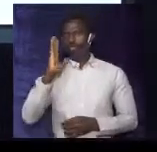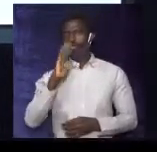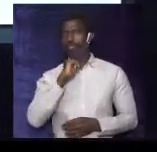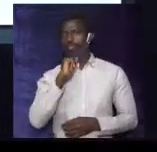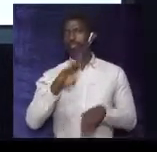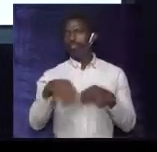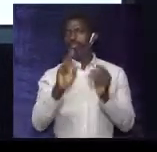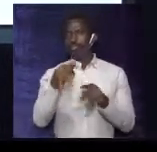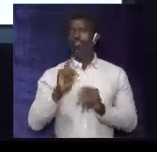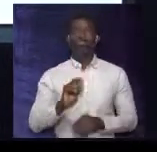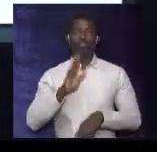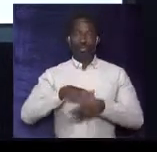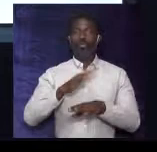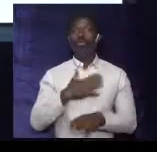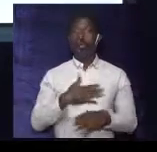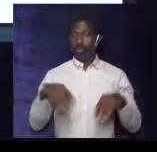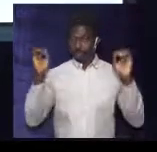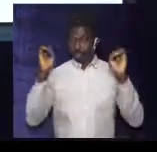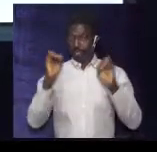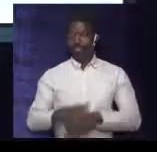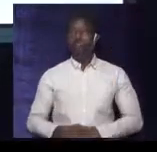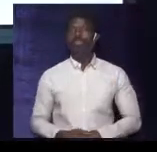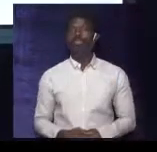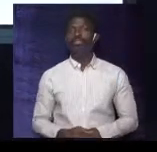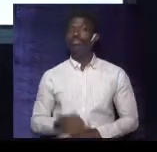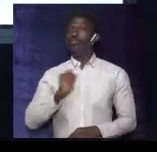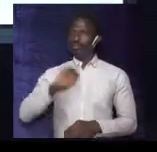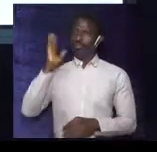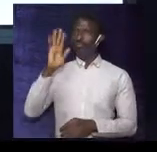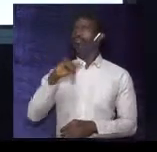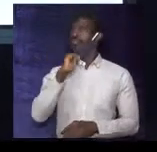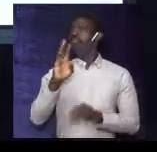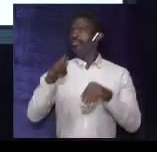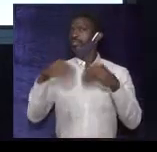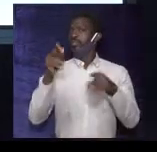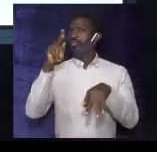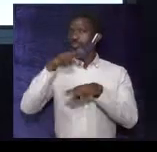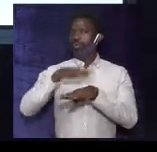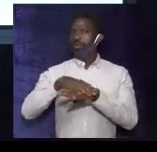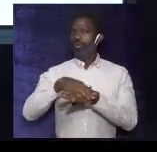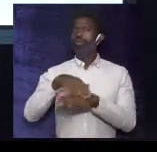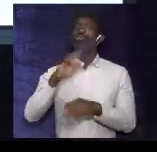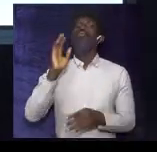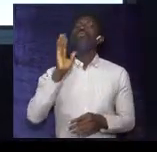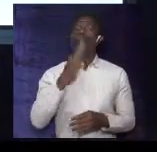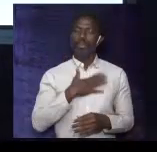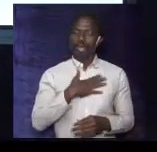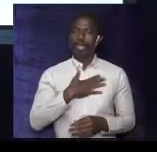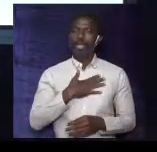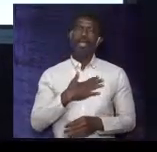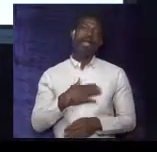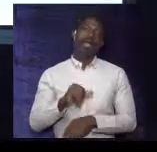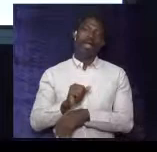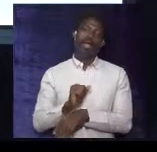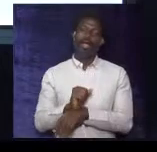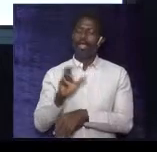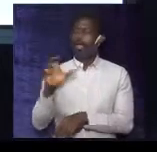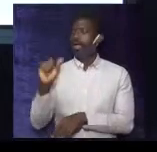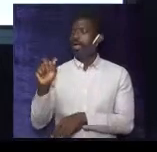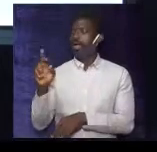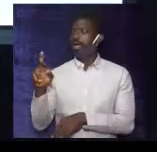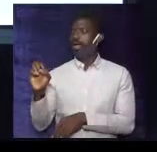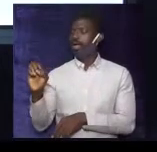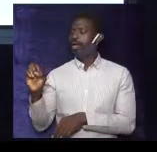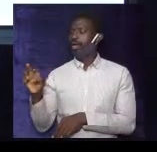So tell yourself, I will not give up. I will not give up on my education. I will not give up on my